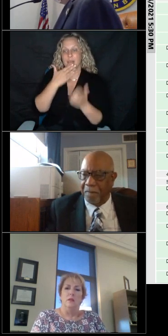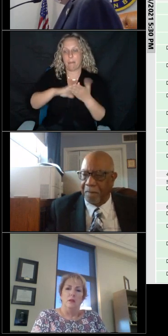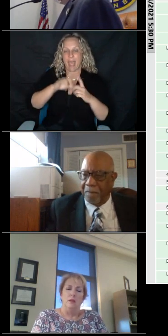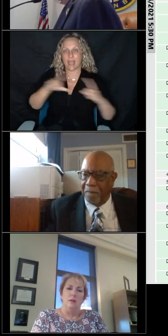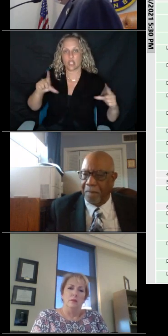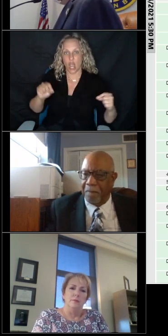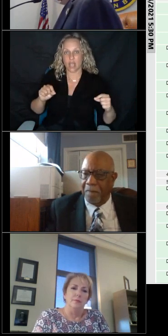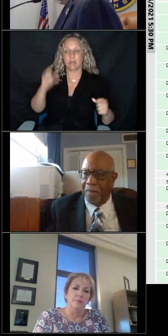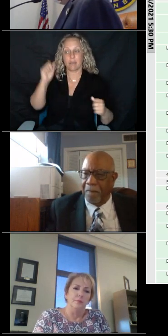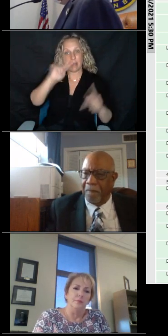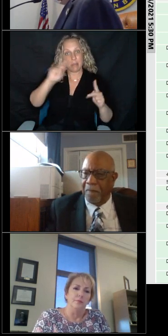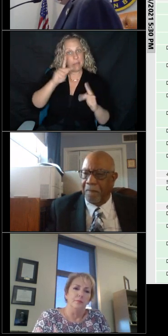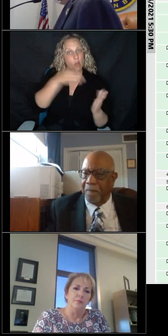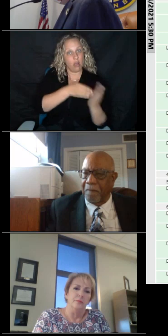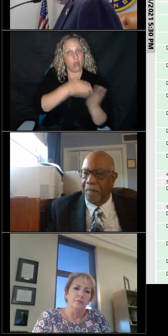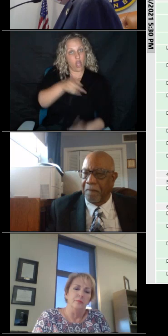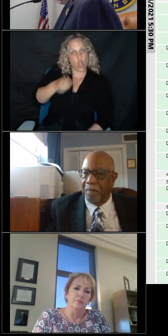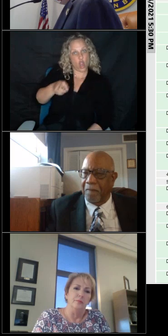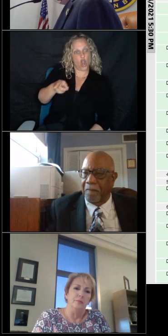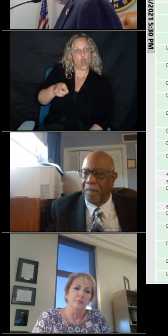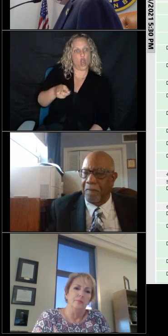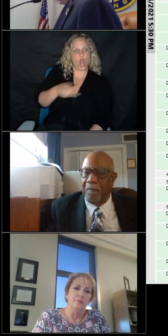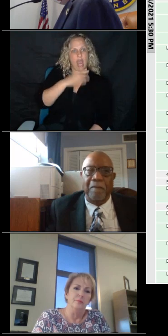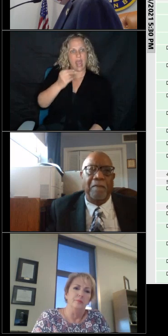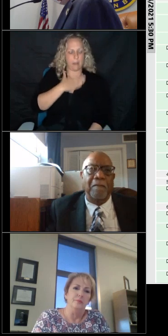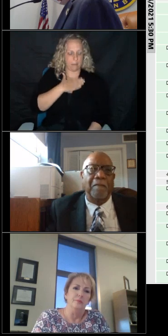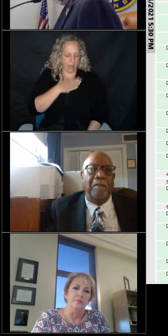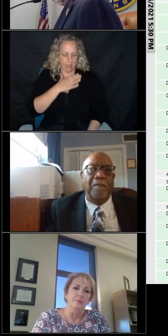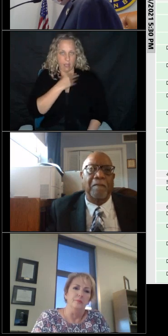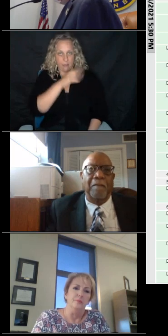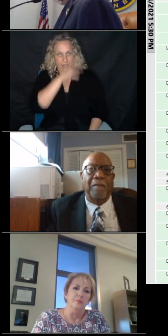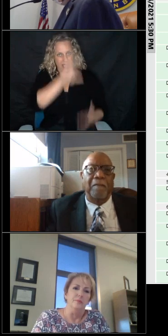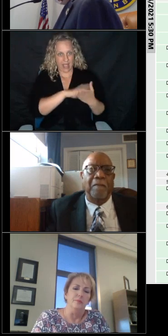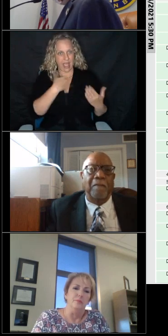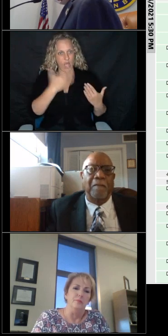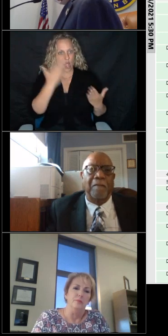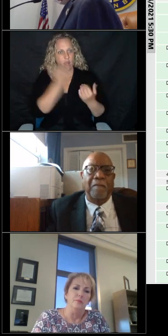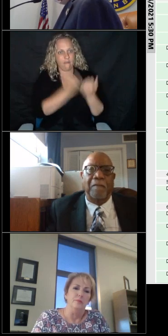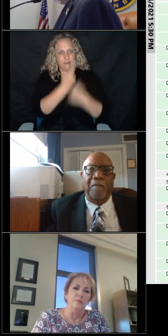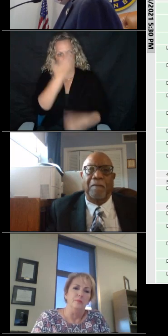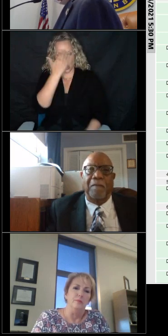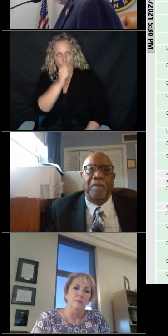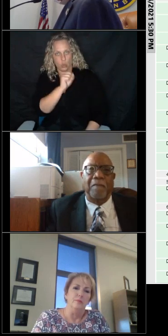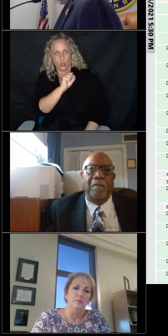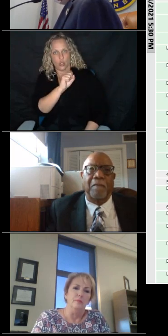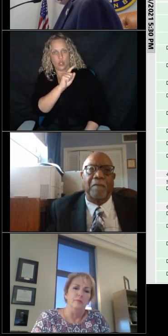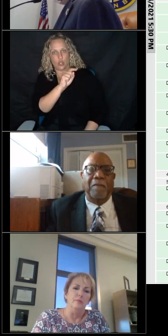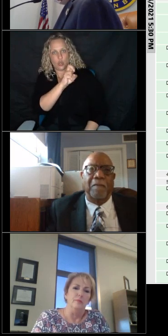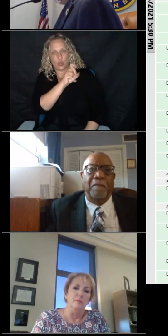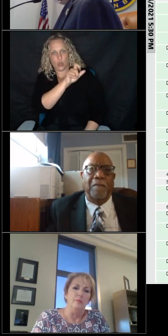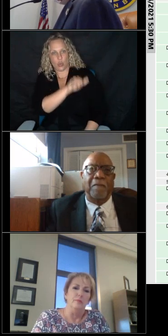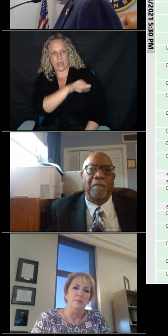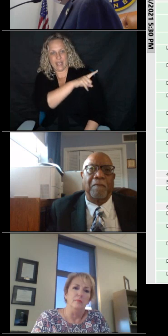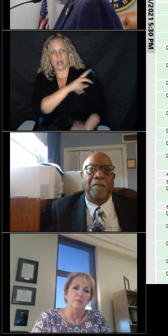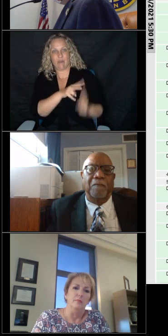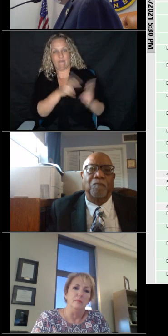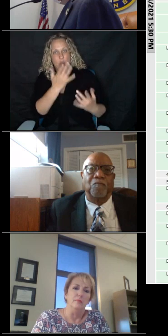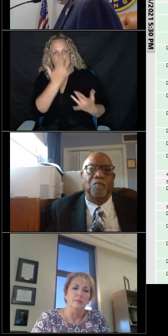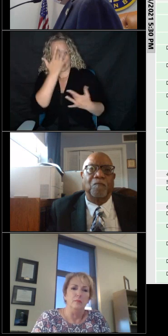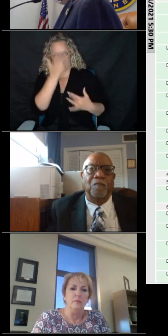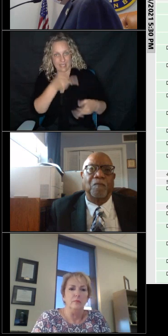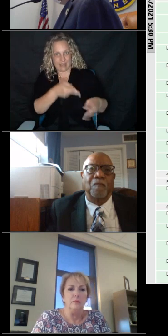conned them. And my husband, I don't know if everybody knows Stewie, he was very sick in March